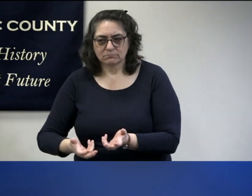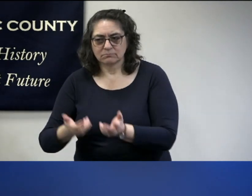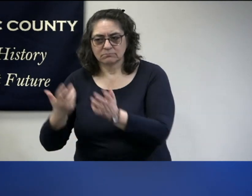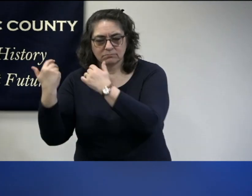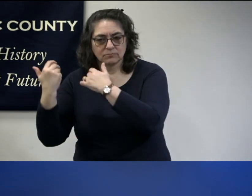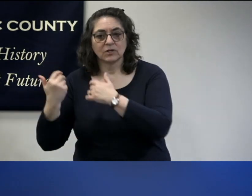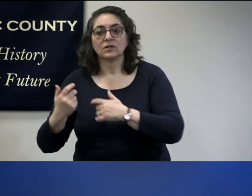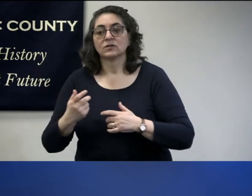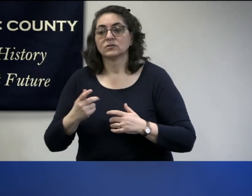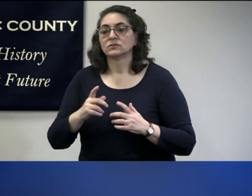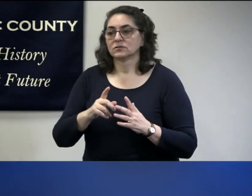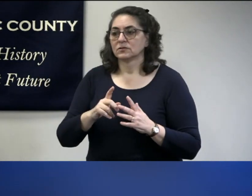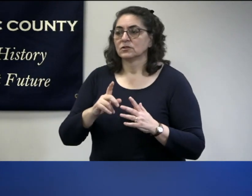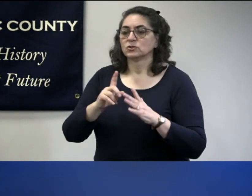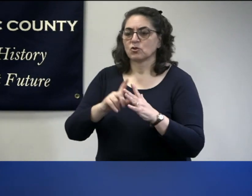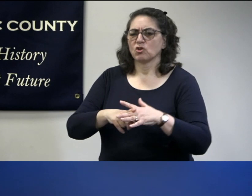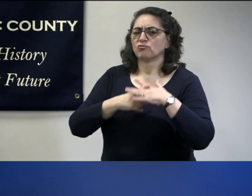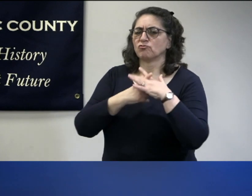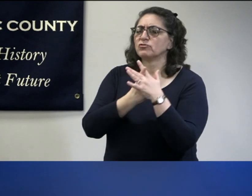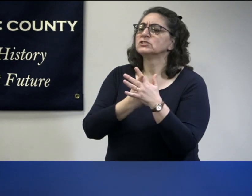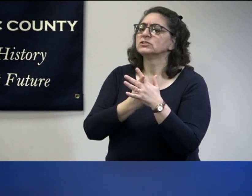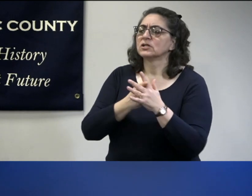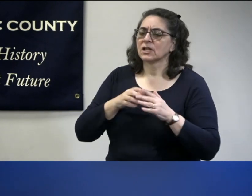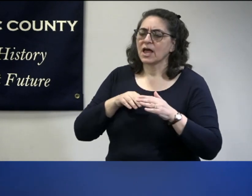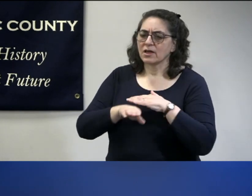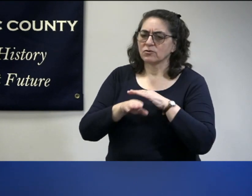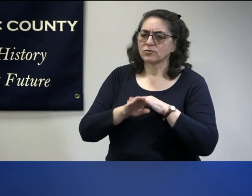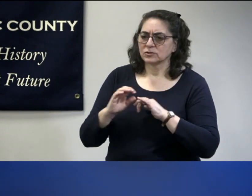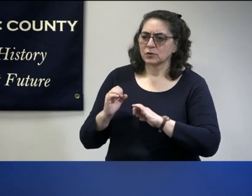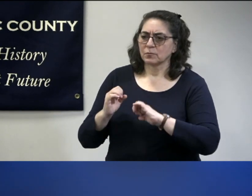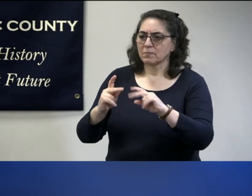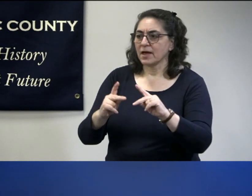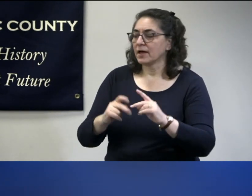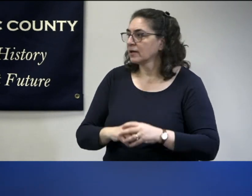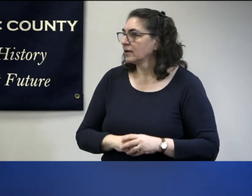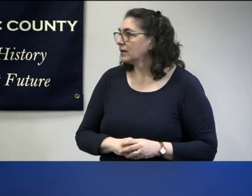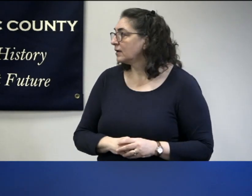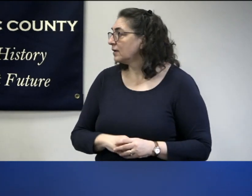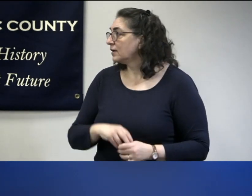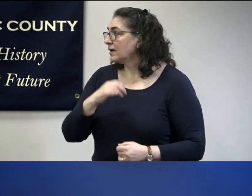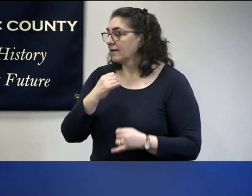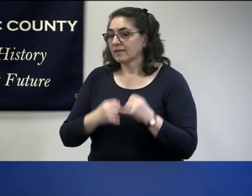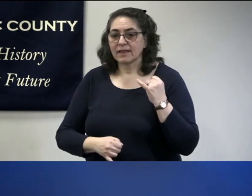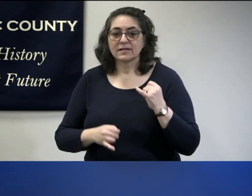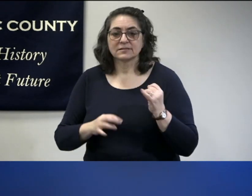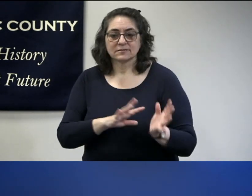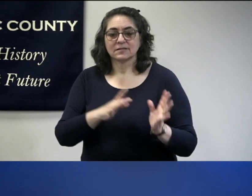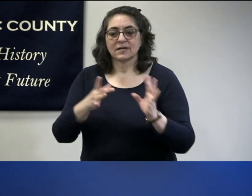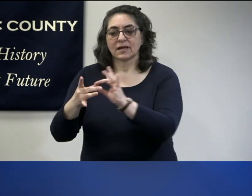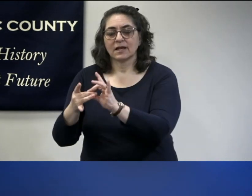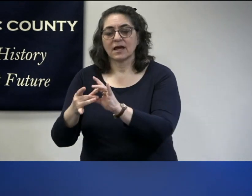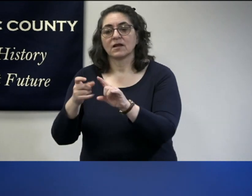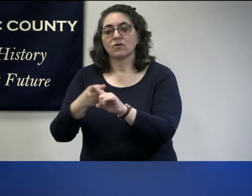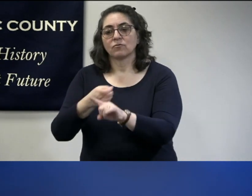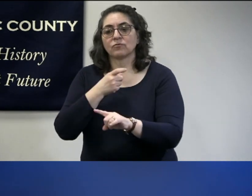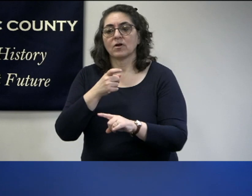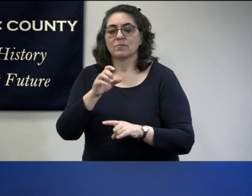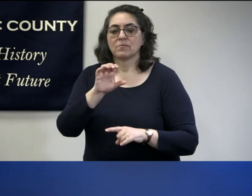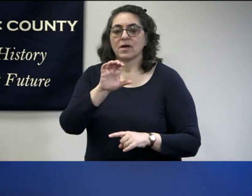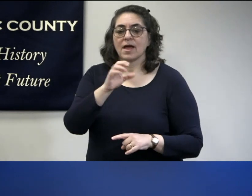entrance will be brought back. And then there are some landscaping elements to connect from the Hamilton Street side to the Clark Street